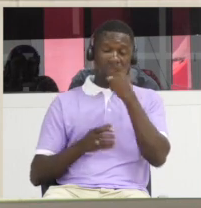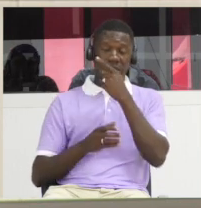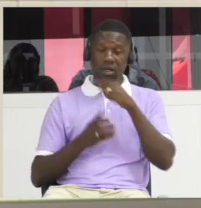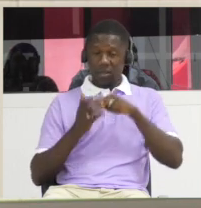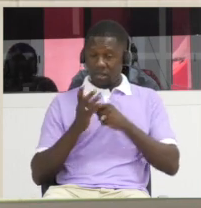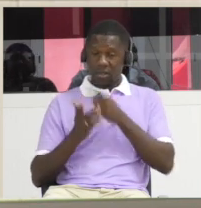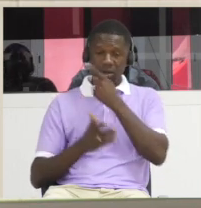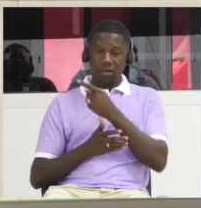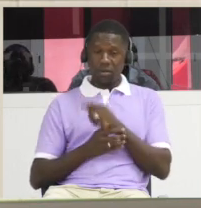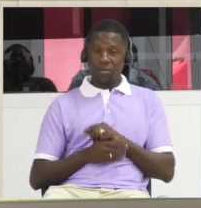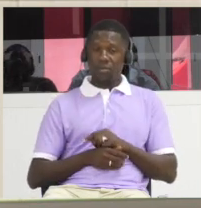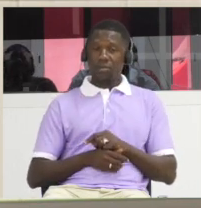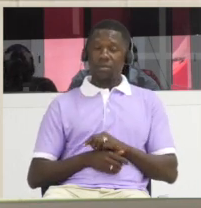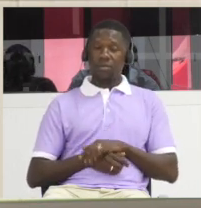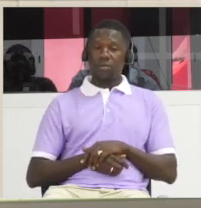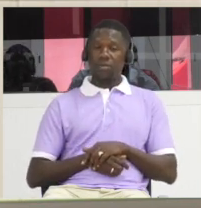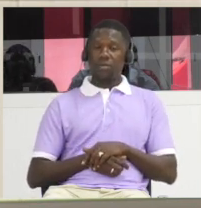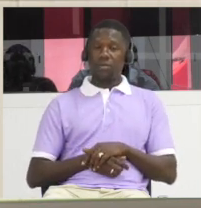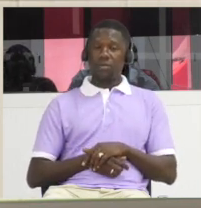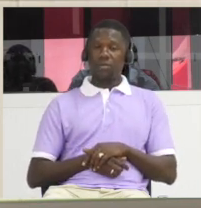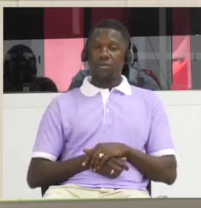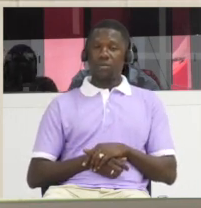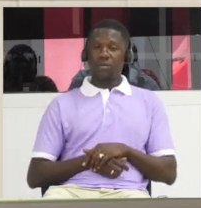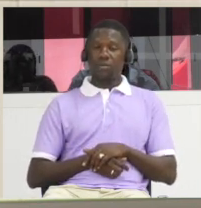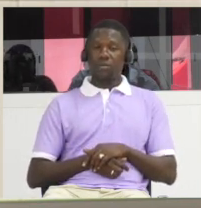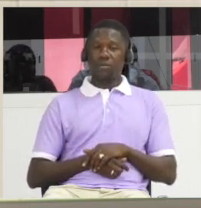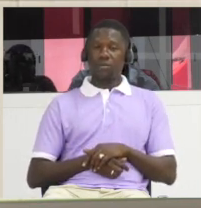to be a direction